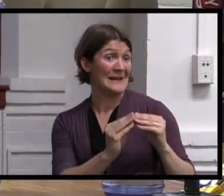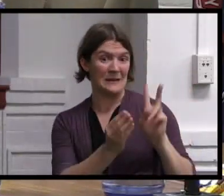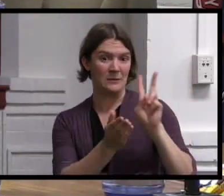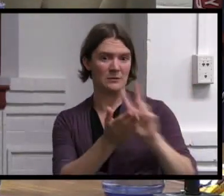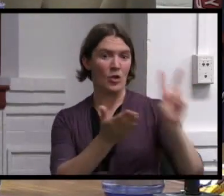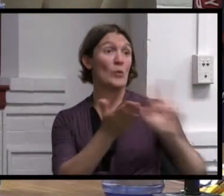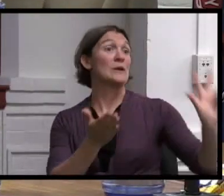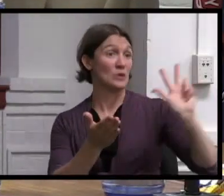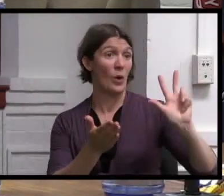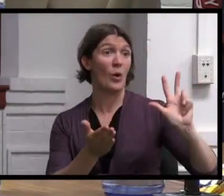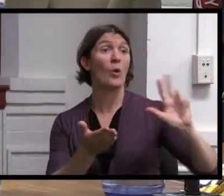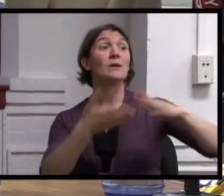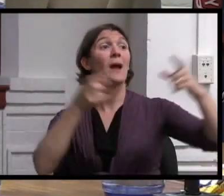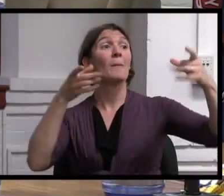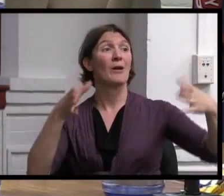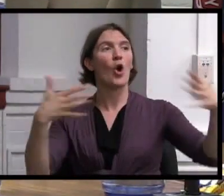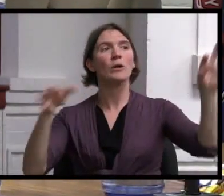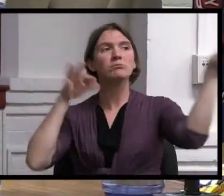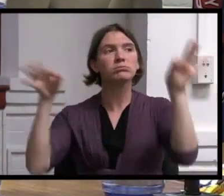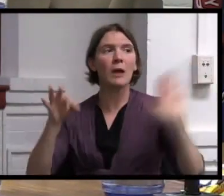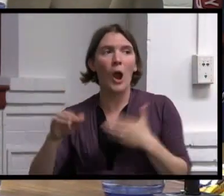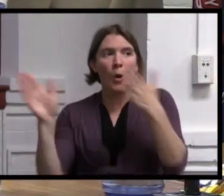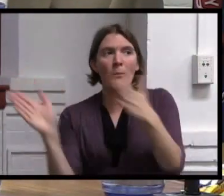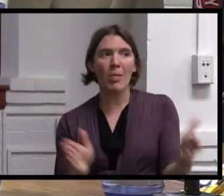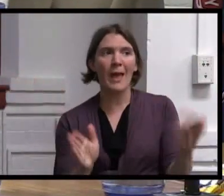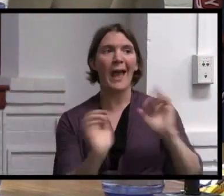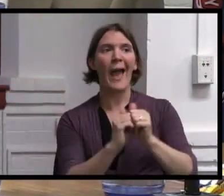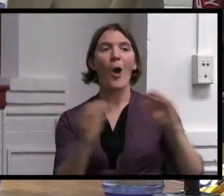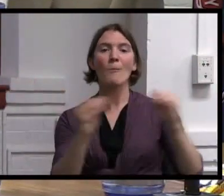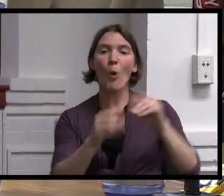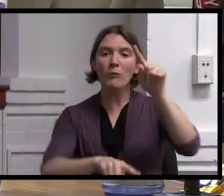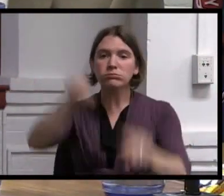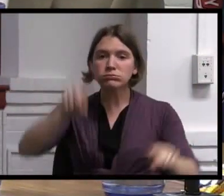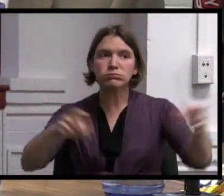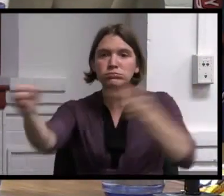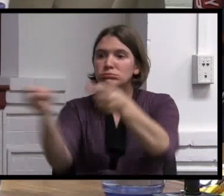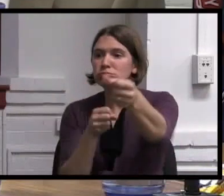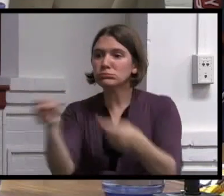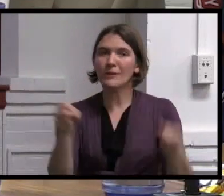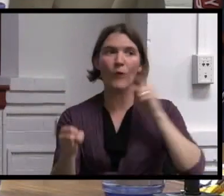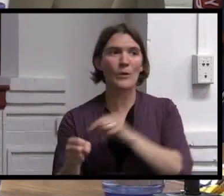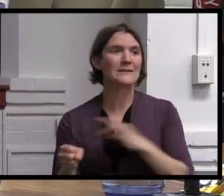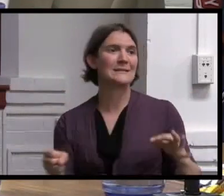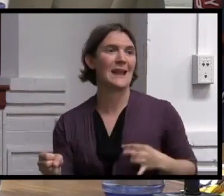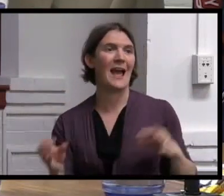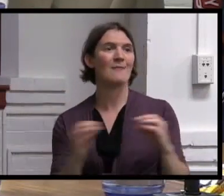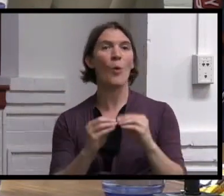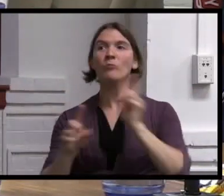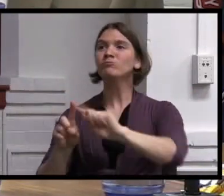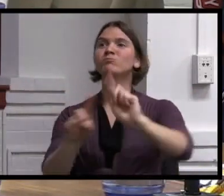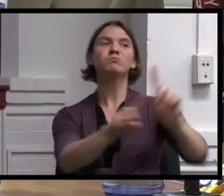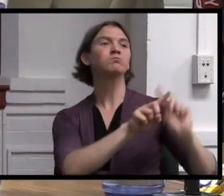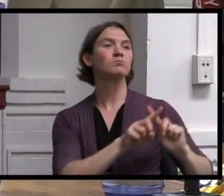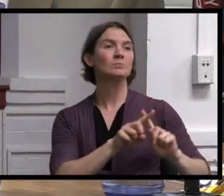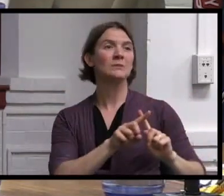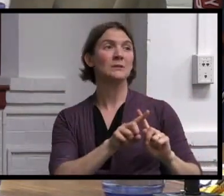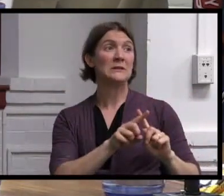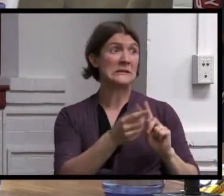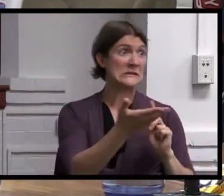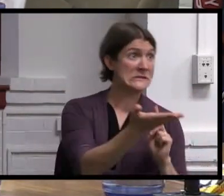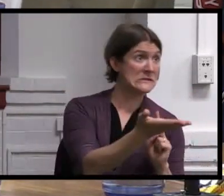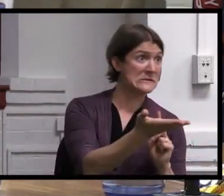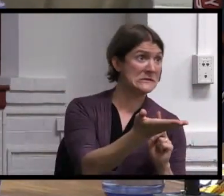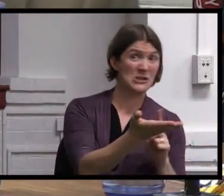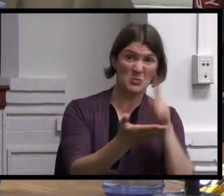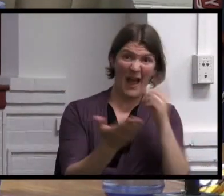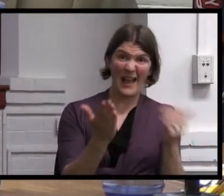Peter outlined what our plan is to move the whole diversity mm-hmm. issue forward. So I don't know if yeah.